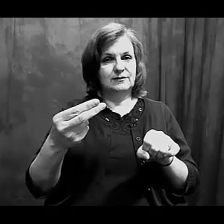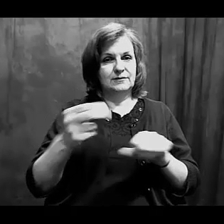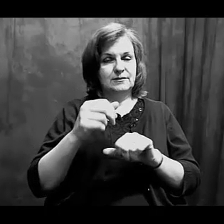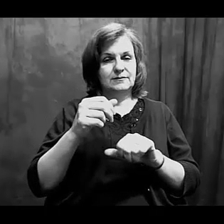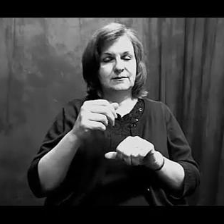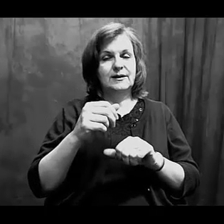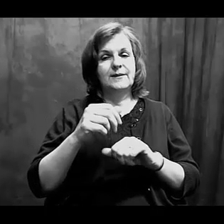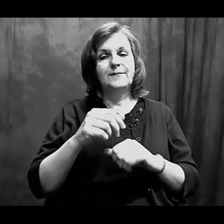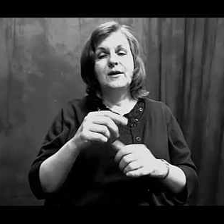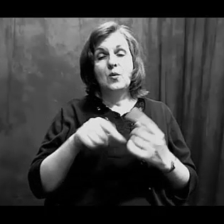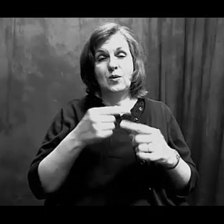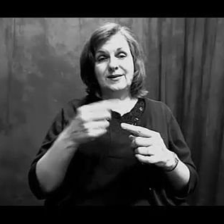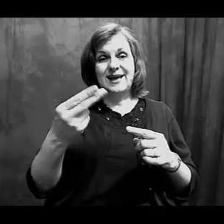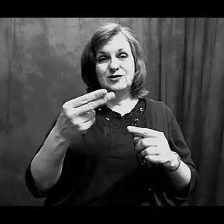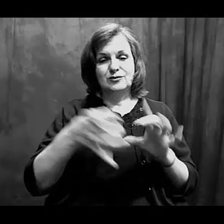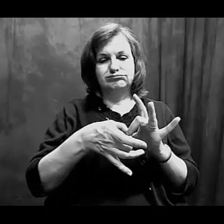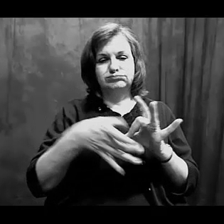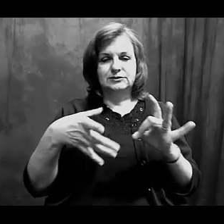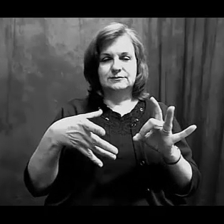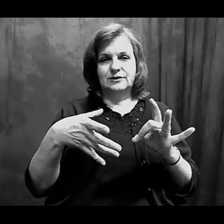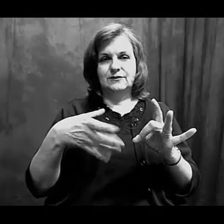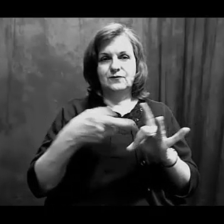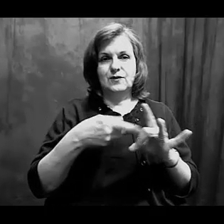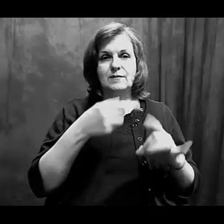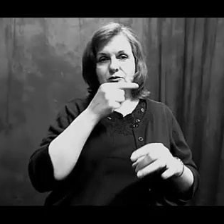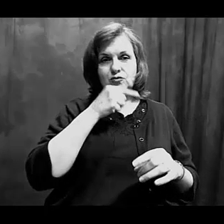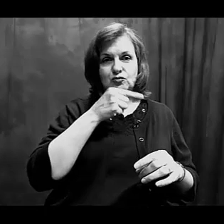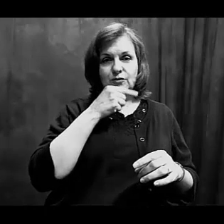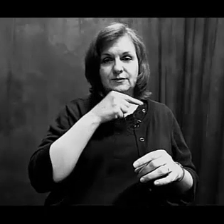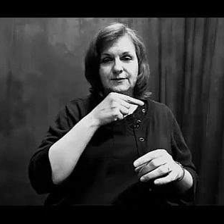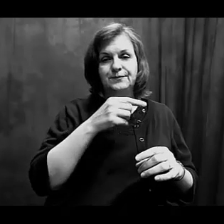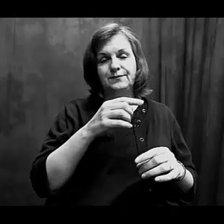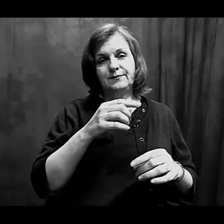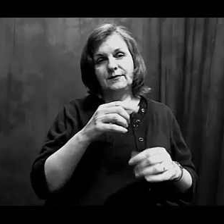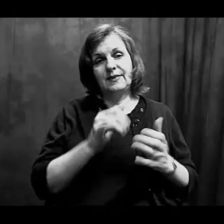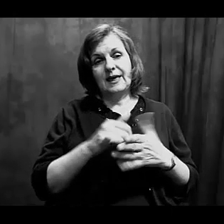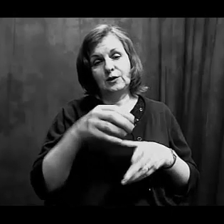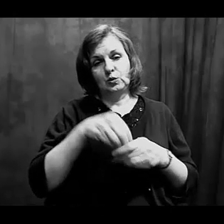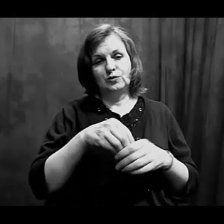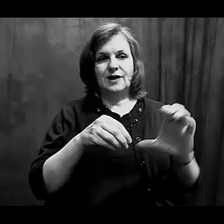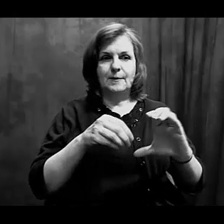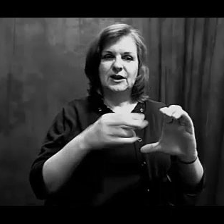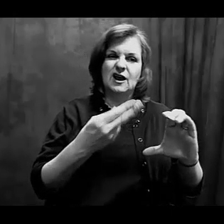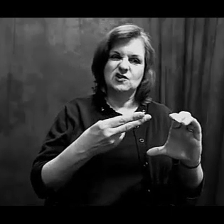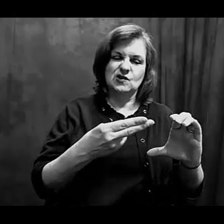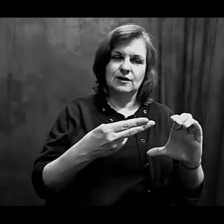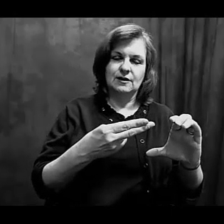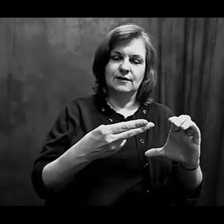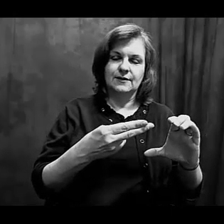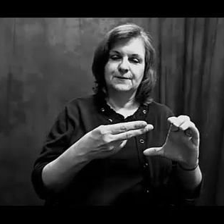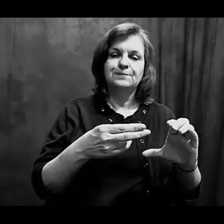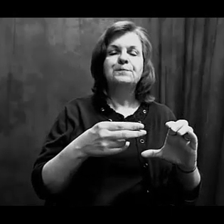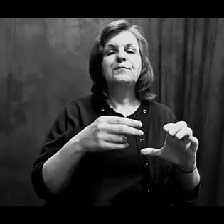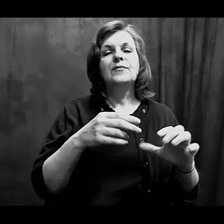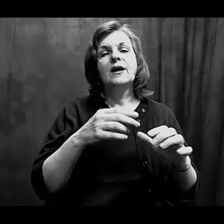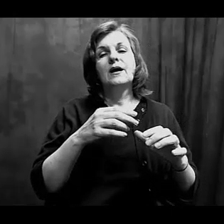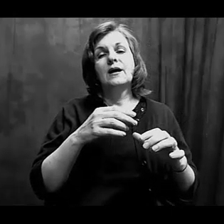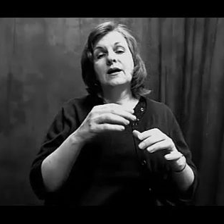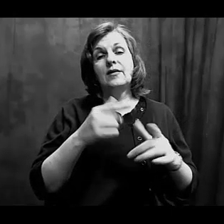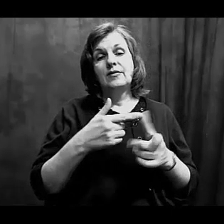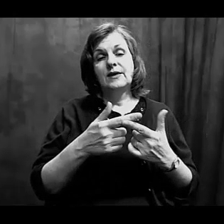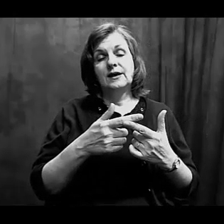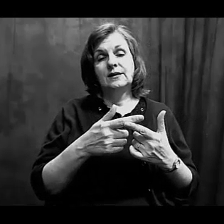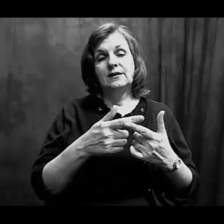hydrogen molecules or hydrogen atoms. So when we do that, when we break those away from the organic molecule of carbon